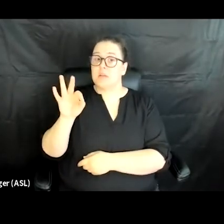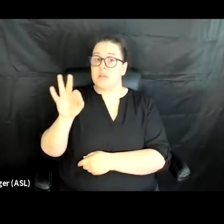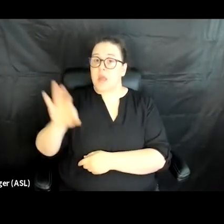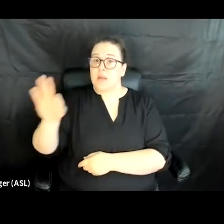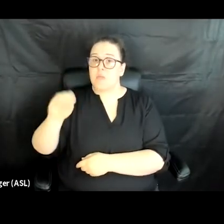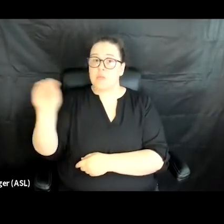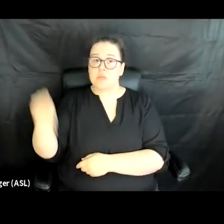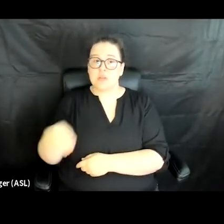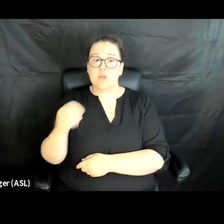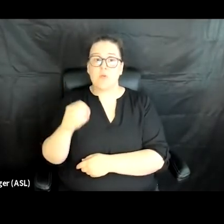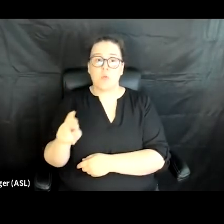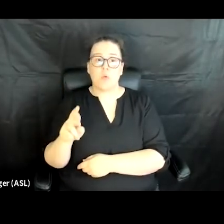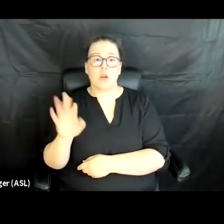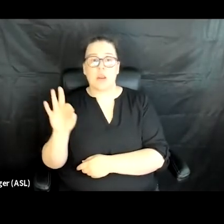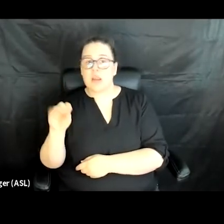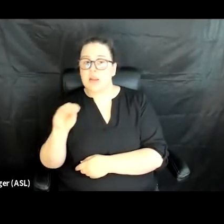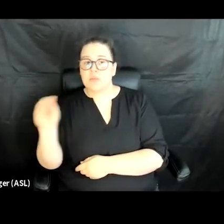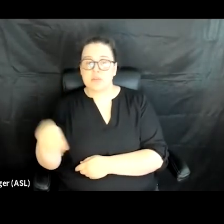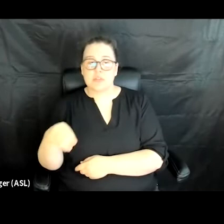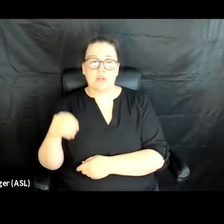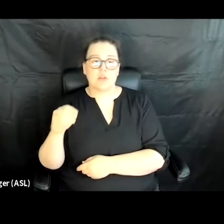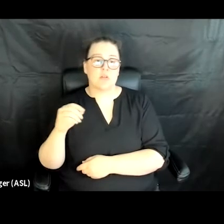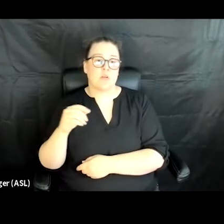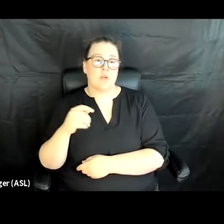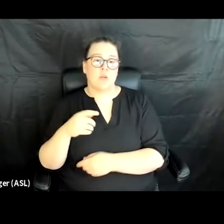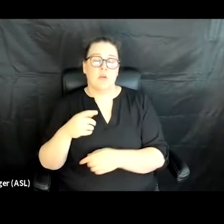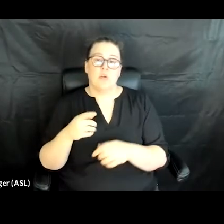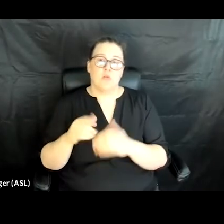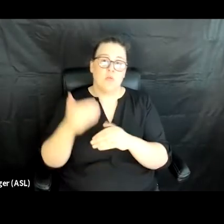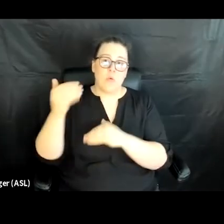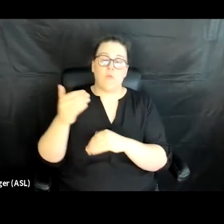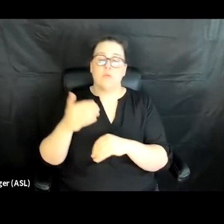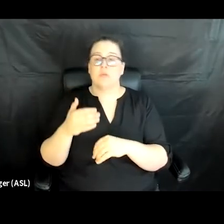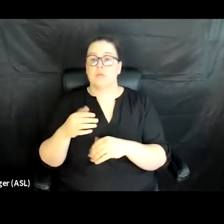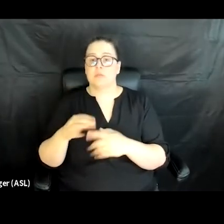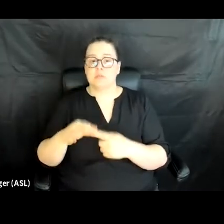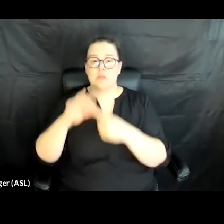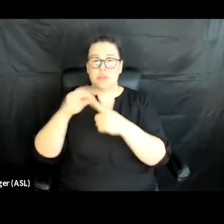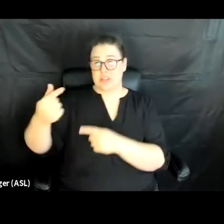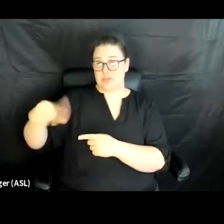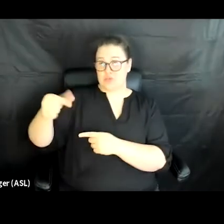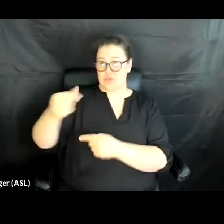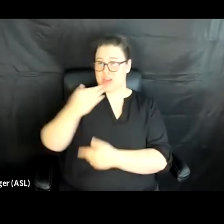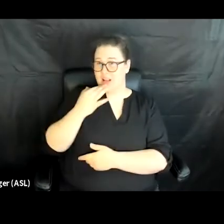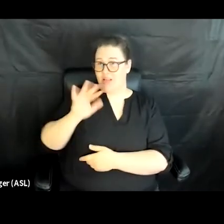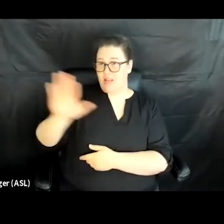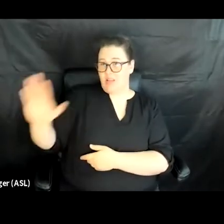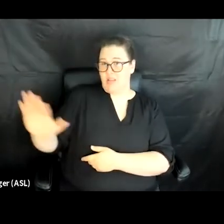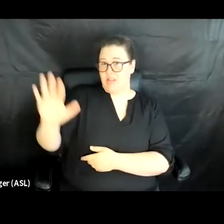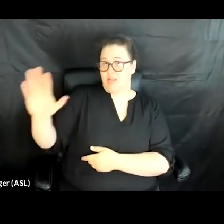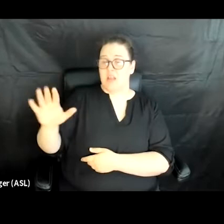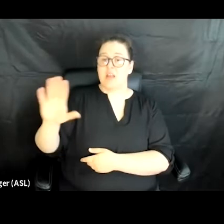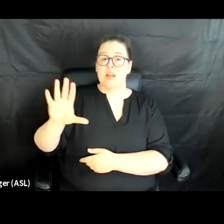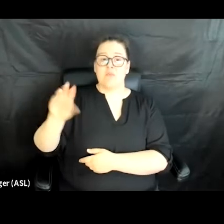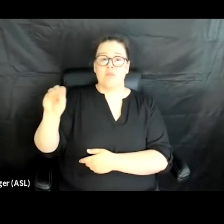all the specialties other than psychiatry. So 60% in the greenish color there, 60% of